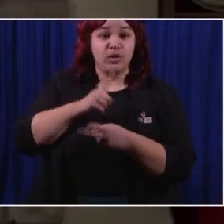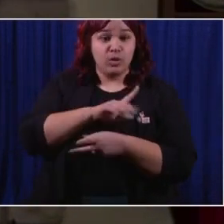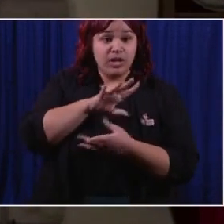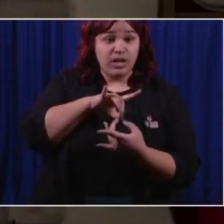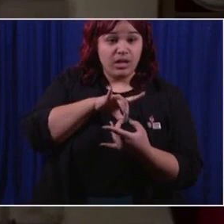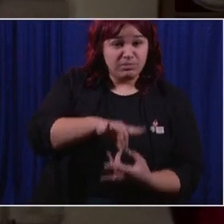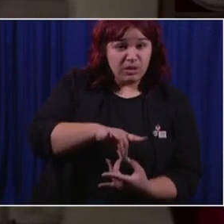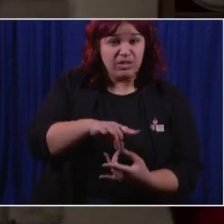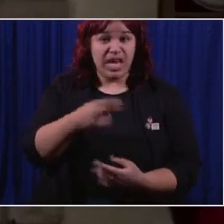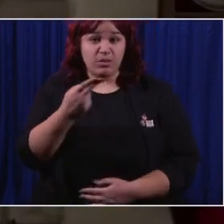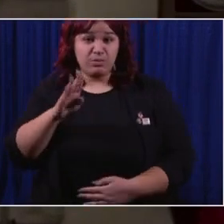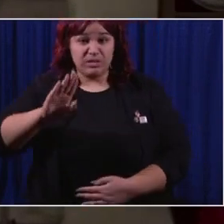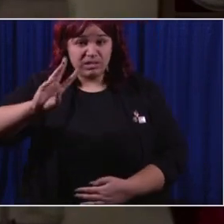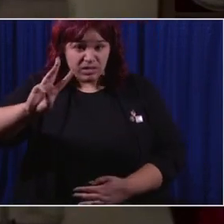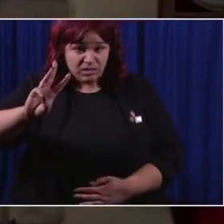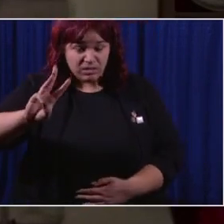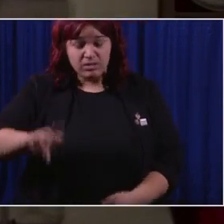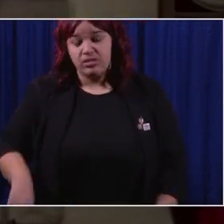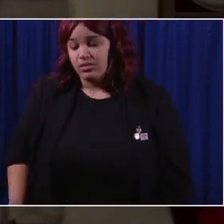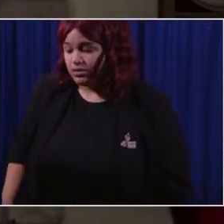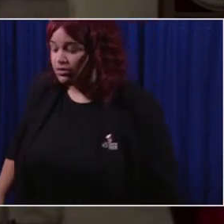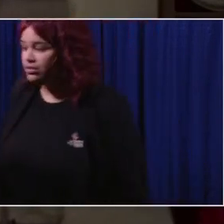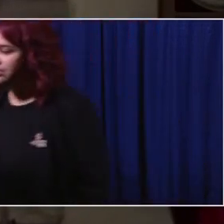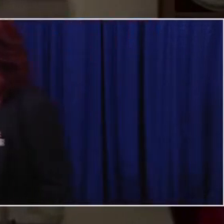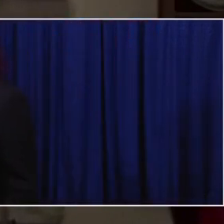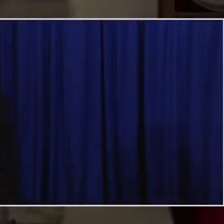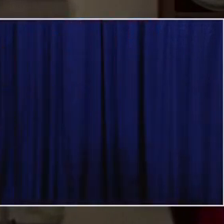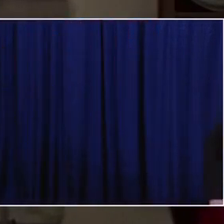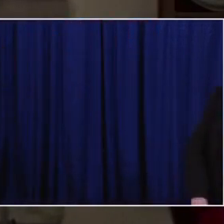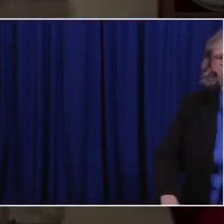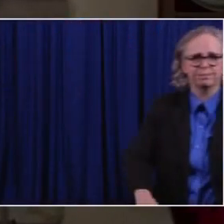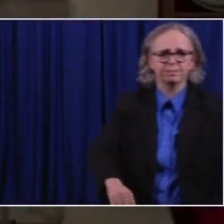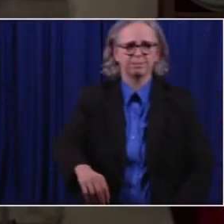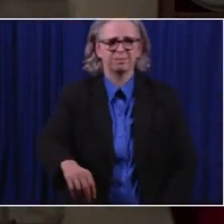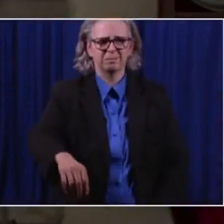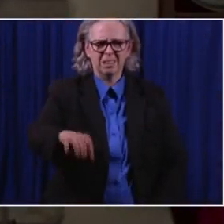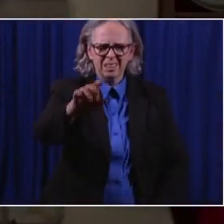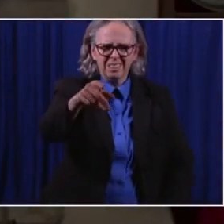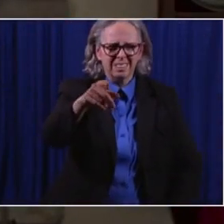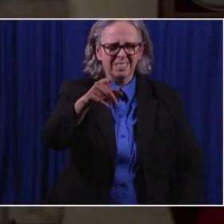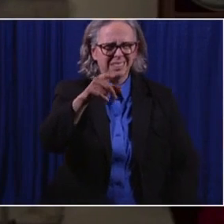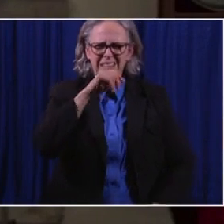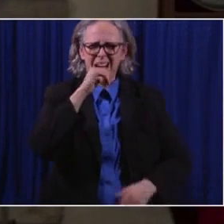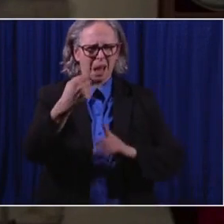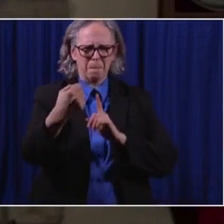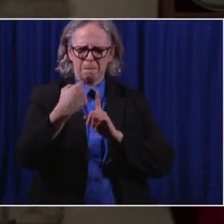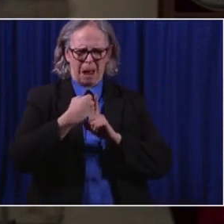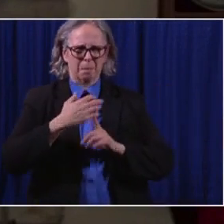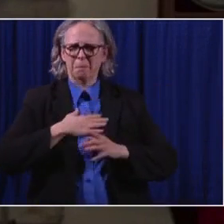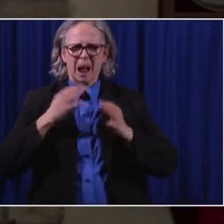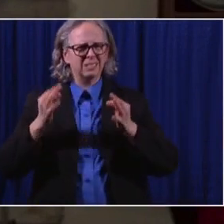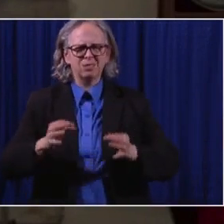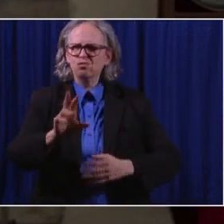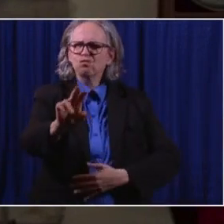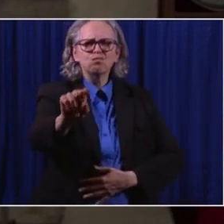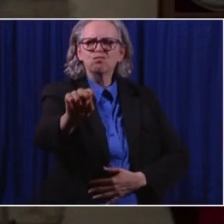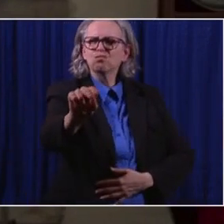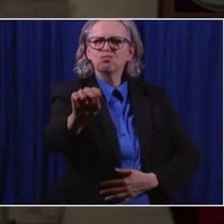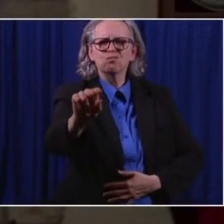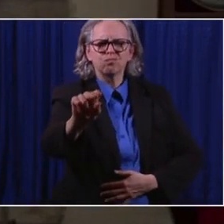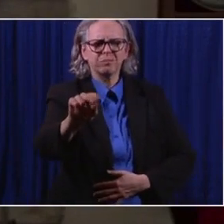they didn't have any impact on any decision I made. I've been very clear about